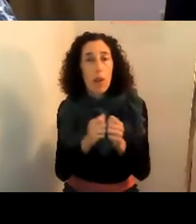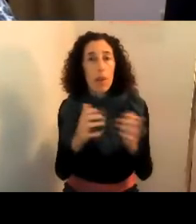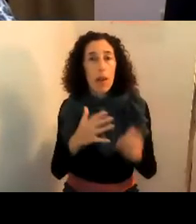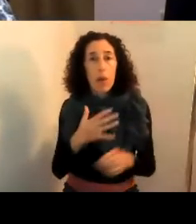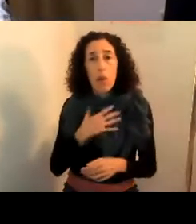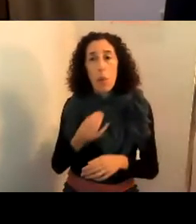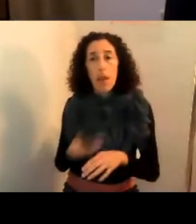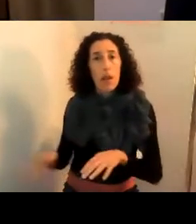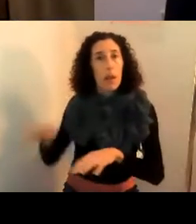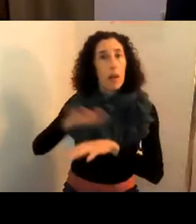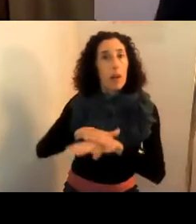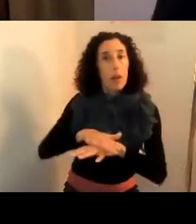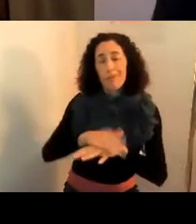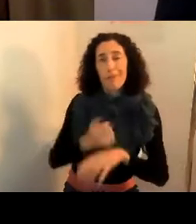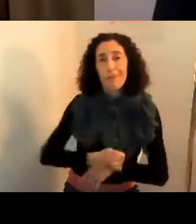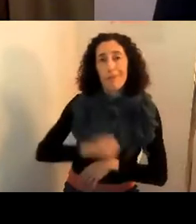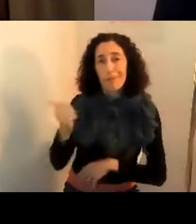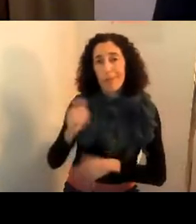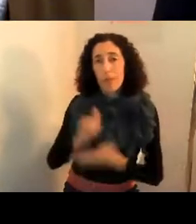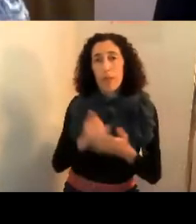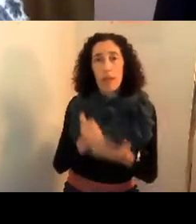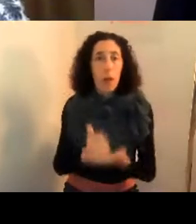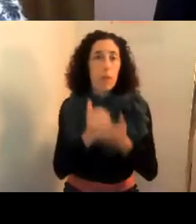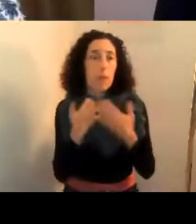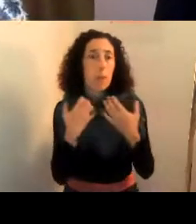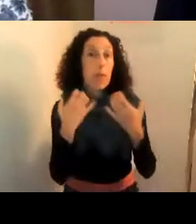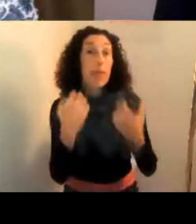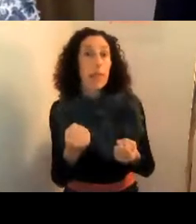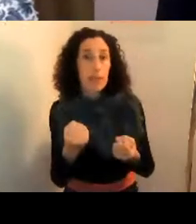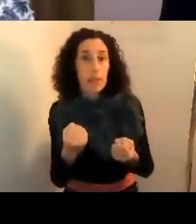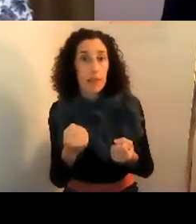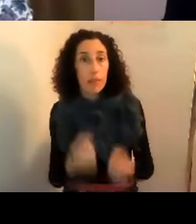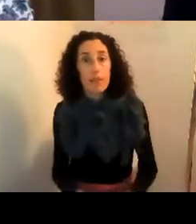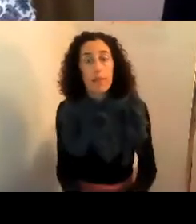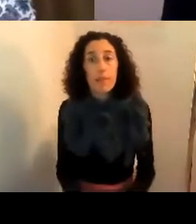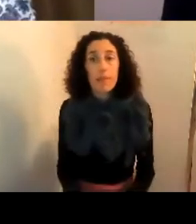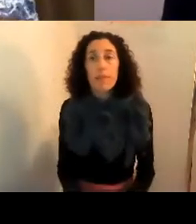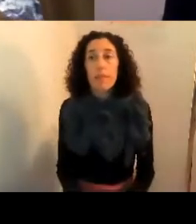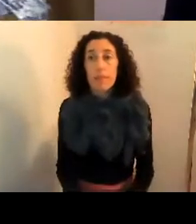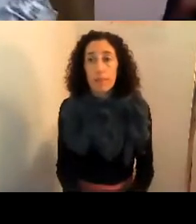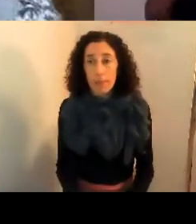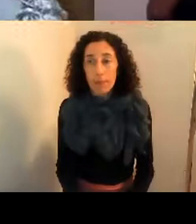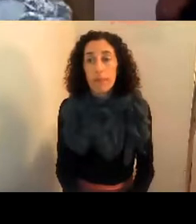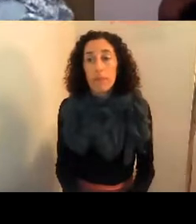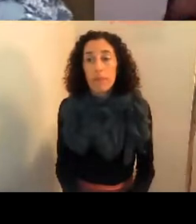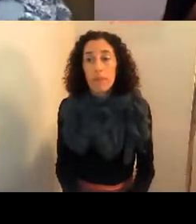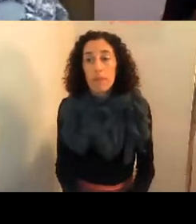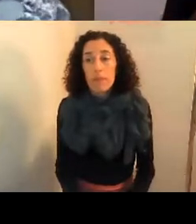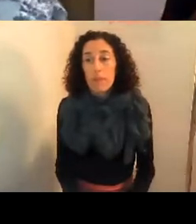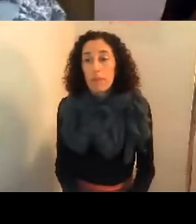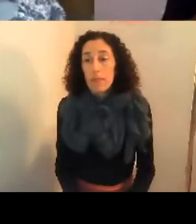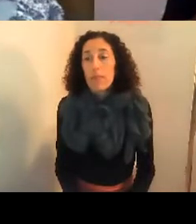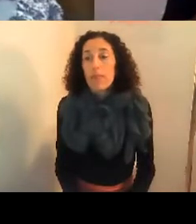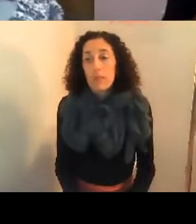of healing in itself. Mm-hmm. Yeah, I appreciate all of that. You talking so much about centering joy and putting that into the